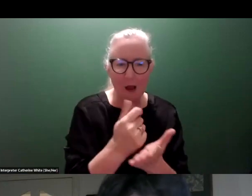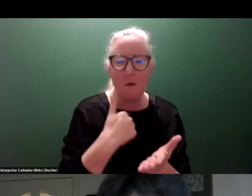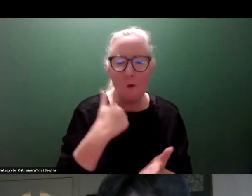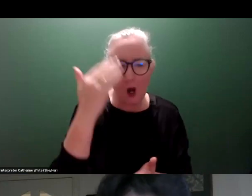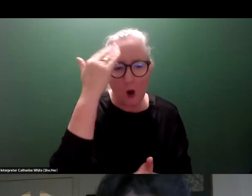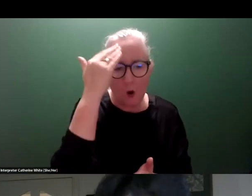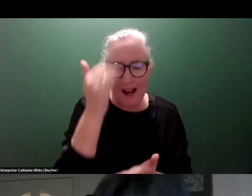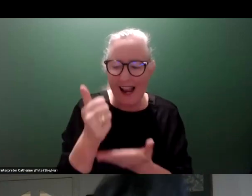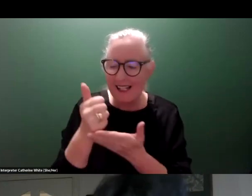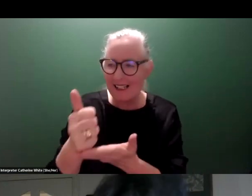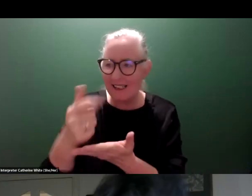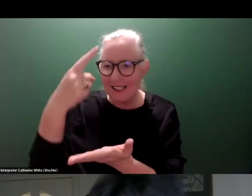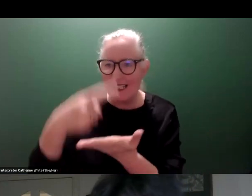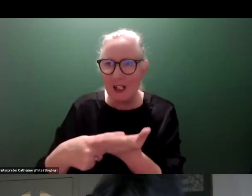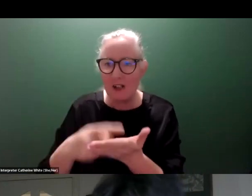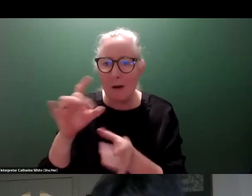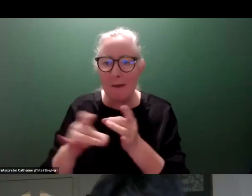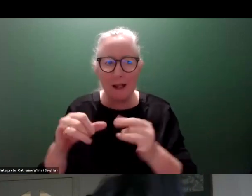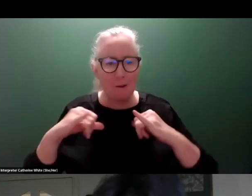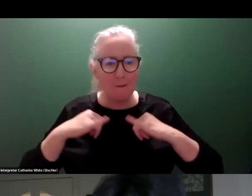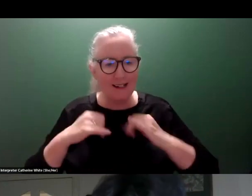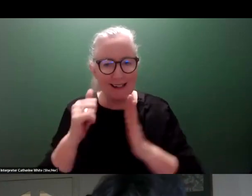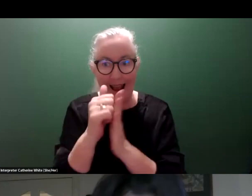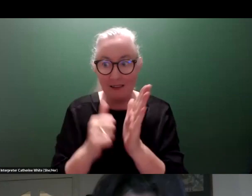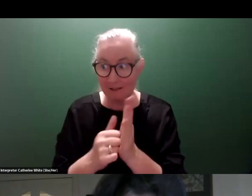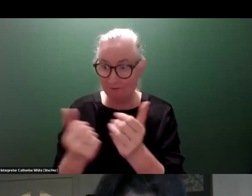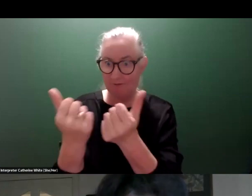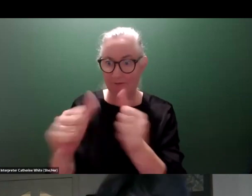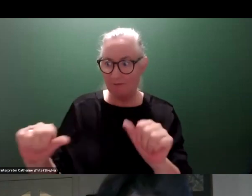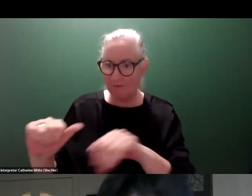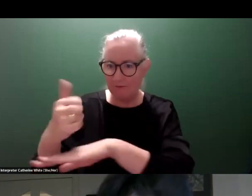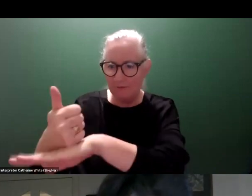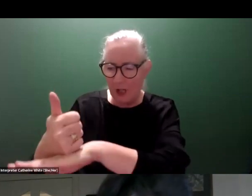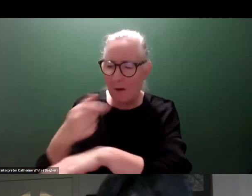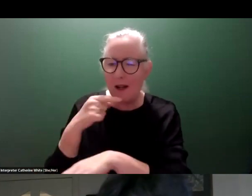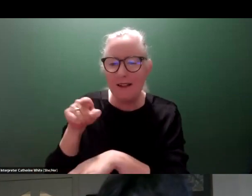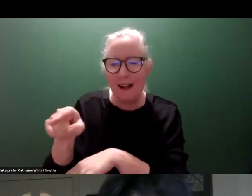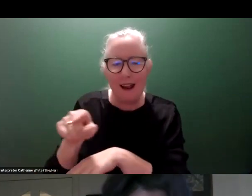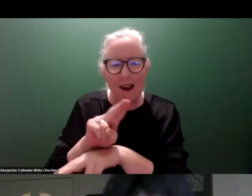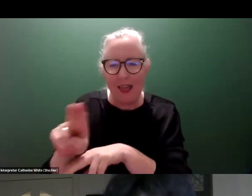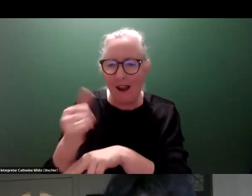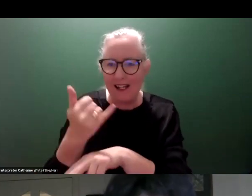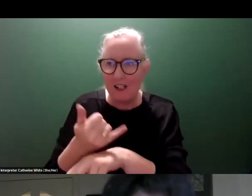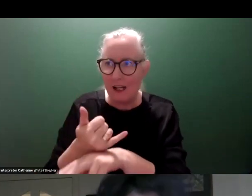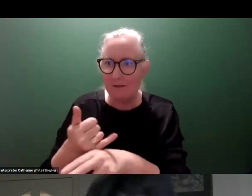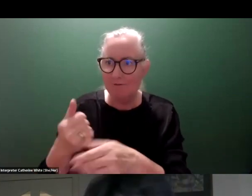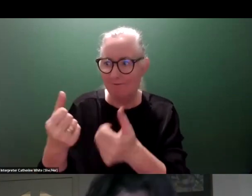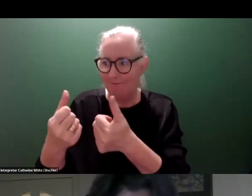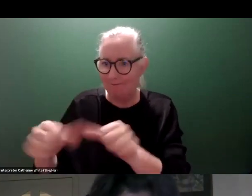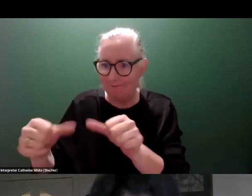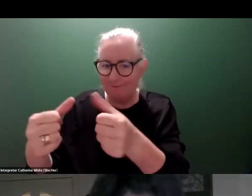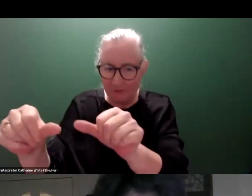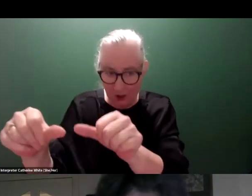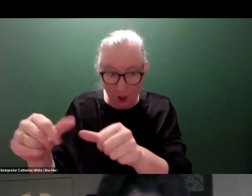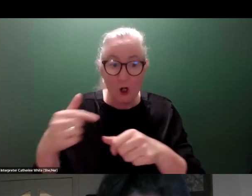the Assisted Decision Making Capacity Act had been enacted, but it had still not come into force. So while